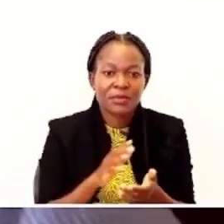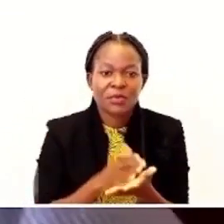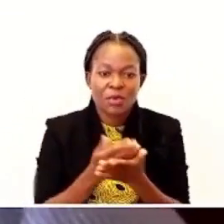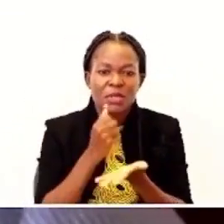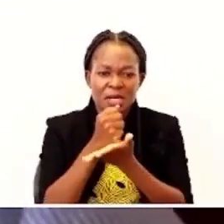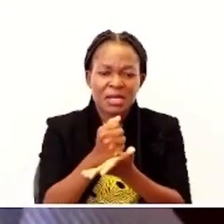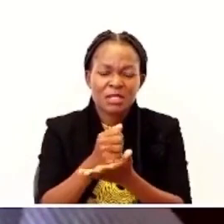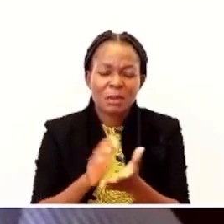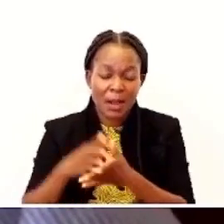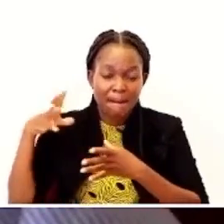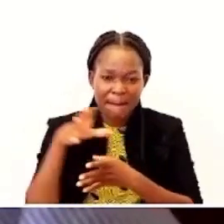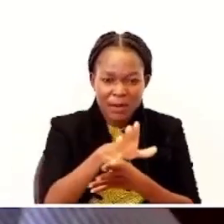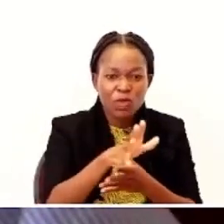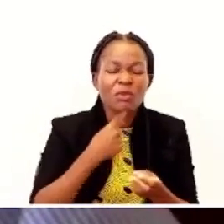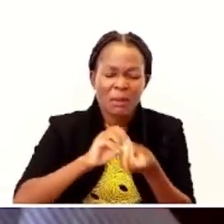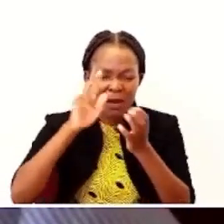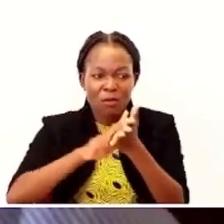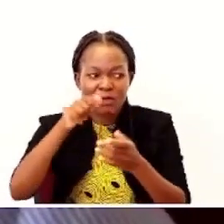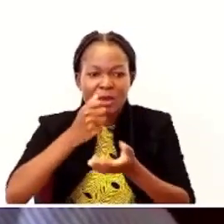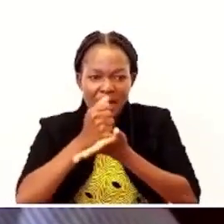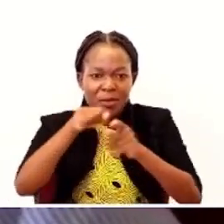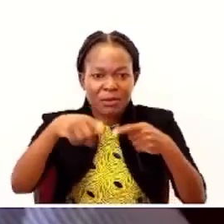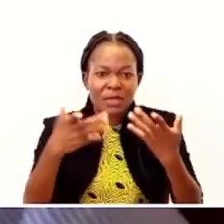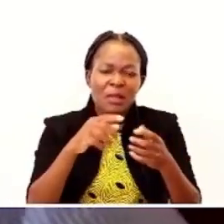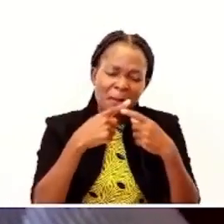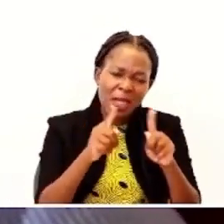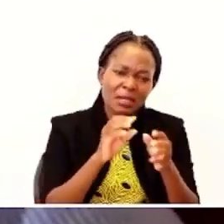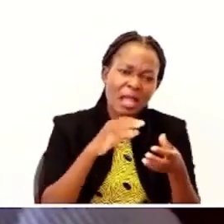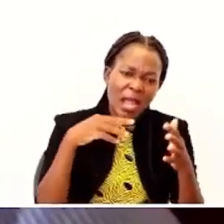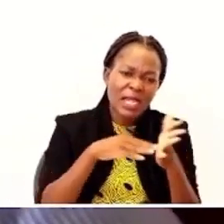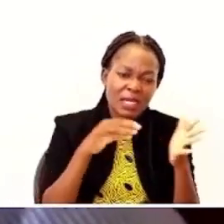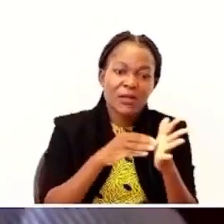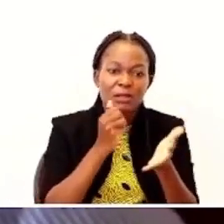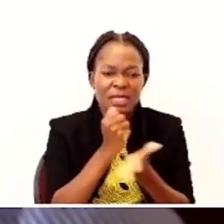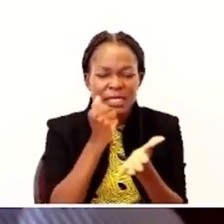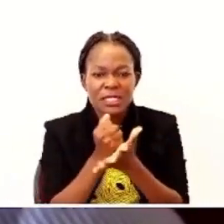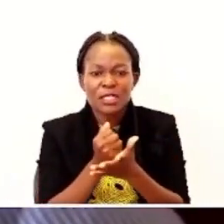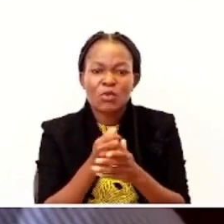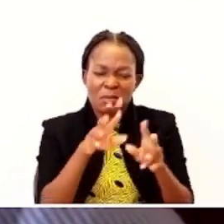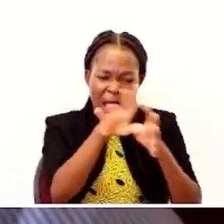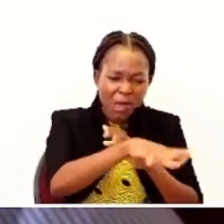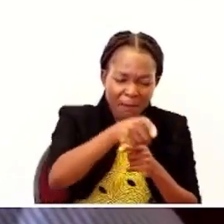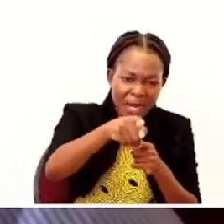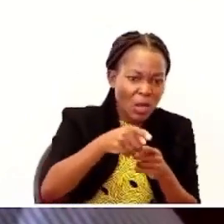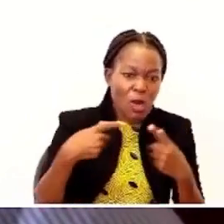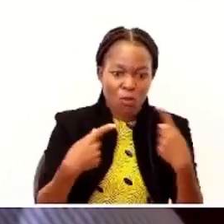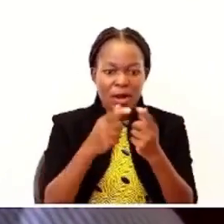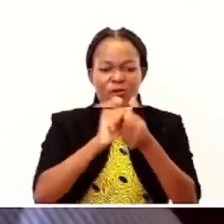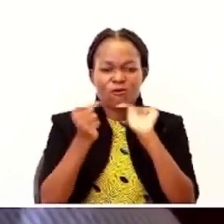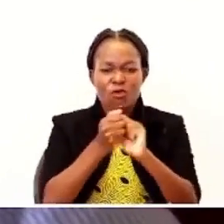marginalizes them further, and makes them even less resilient to climate change